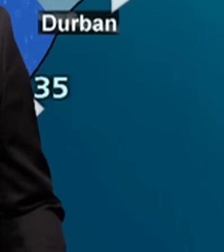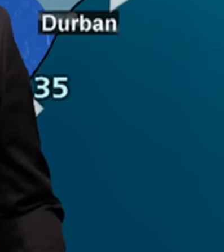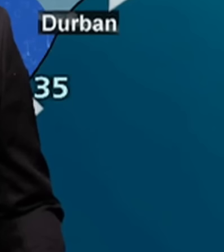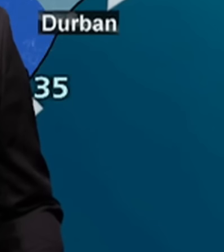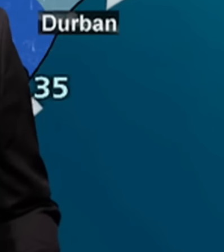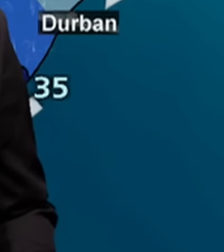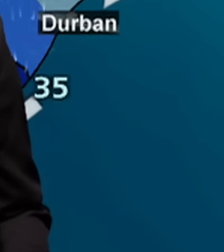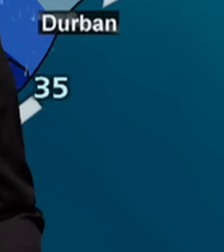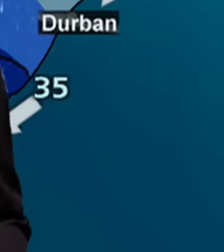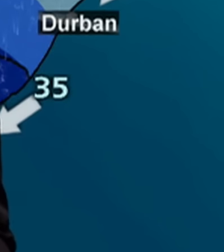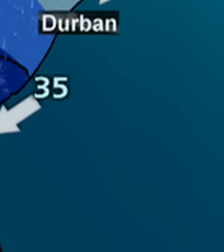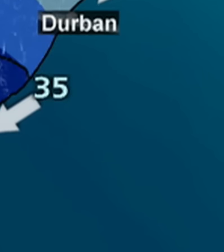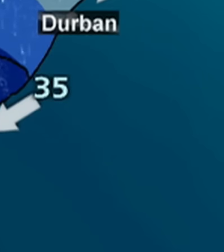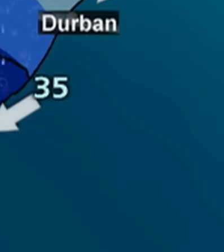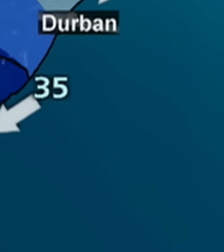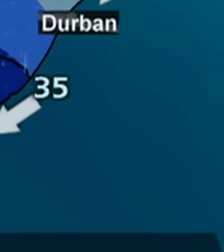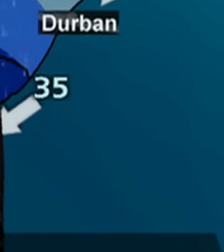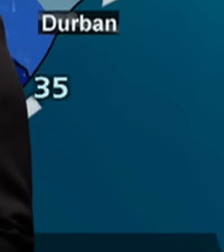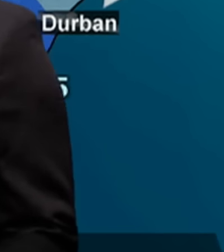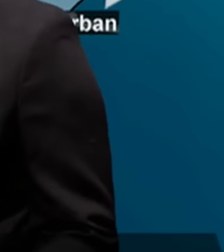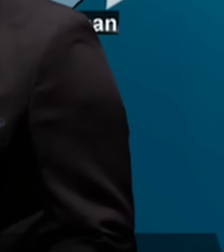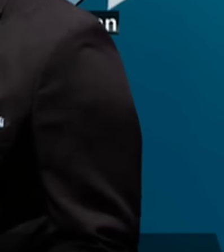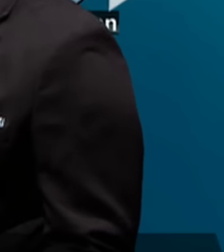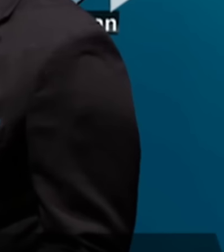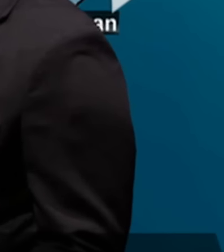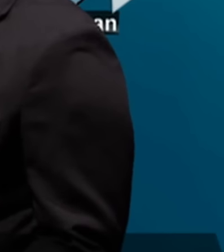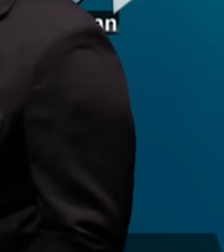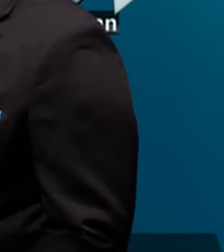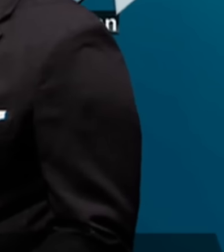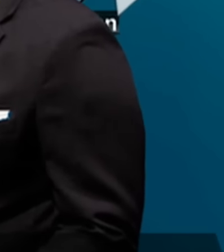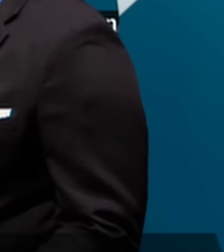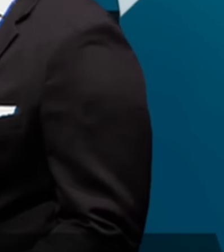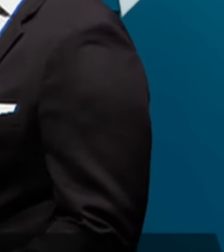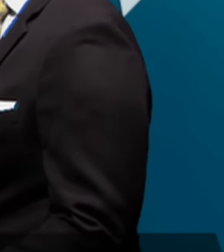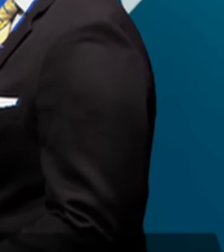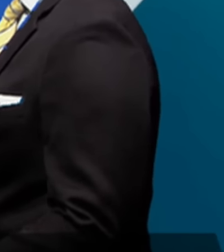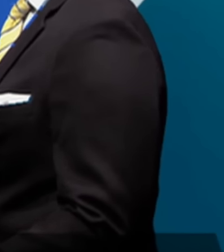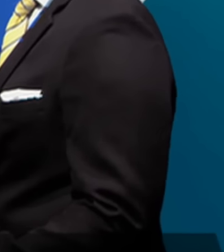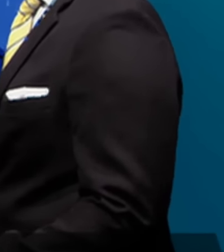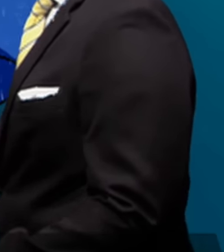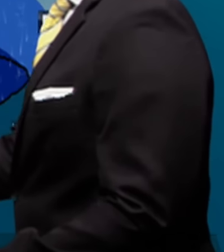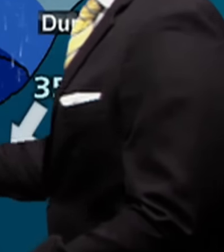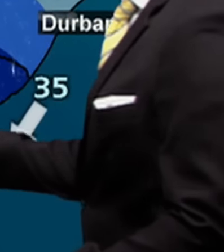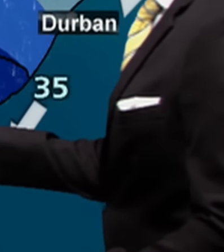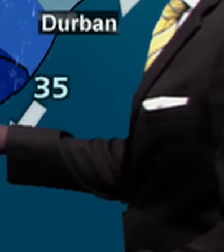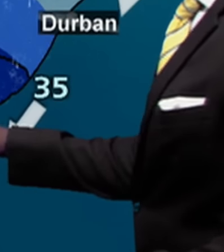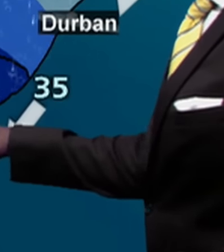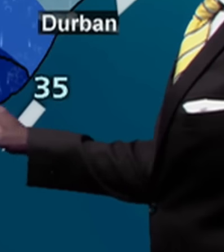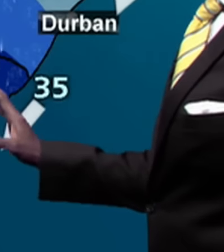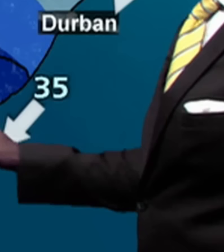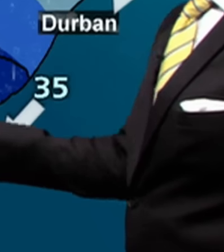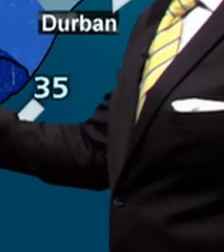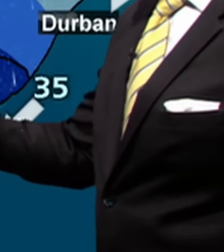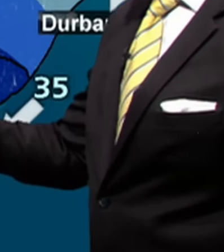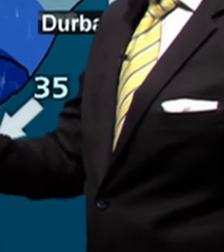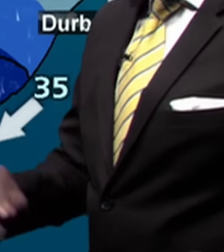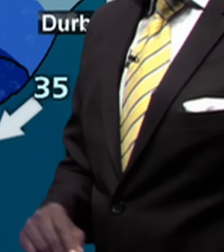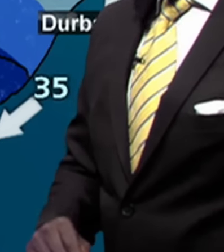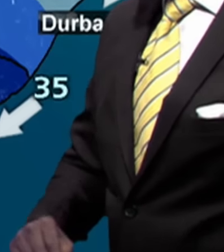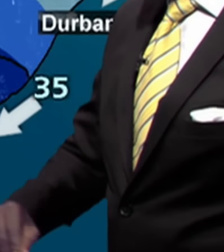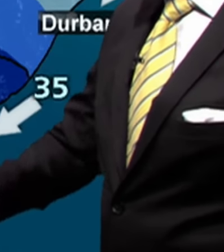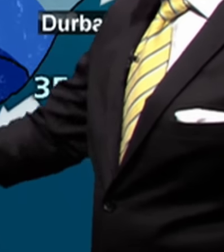Tata ka tsere ke a le bopa bo imadimo ho tsa bolebe se ba jeno hlokomele hore pula tse matla ka kapa o prima jalo ka kapa bothabela o tla fitla hona ka re thekong ditule tse